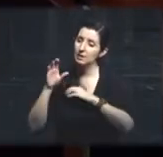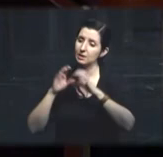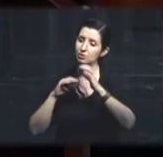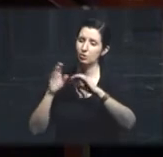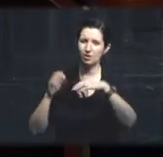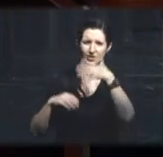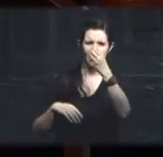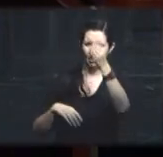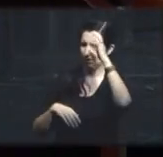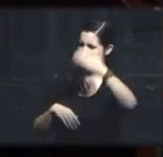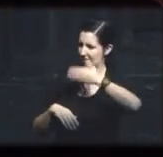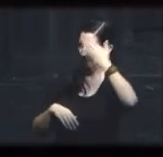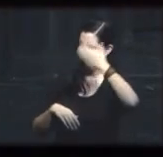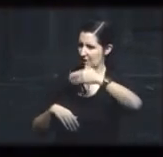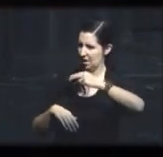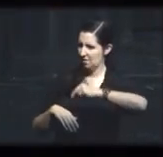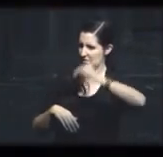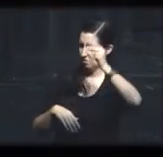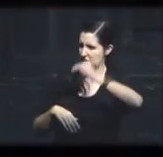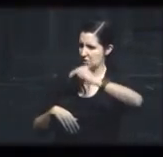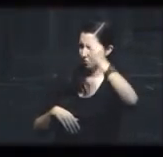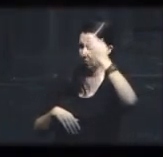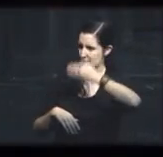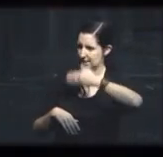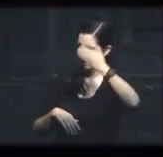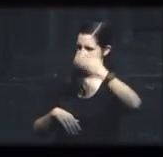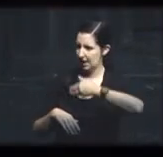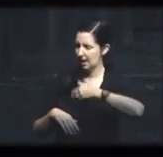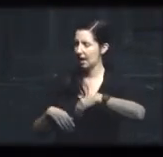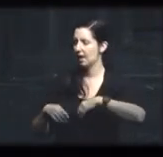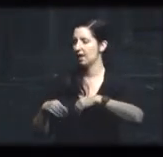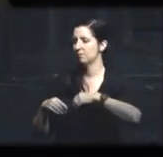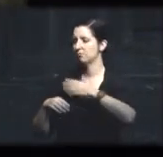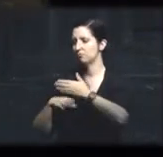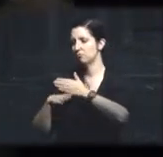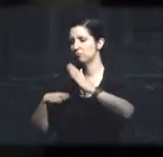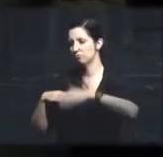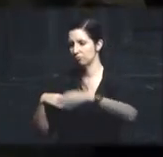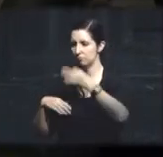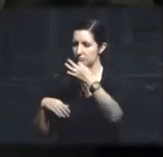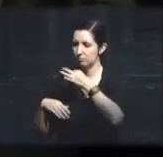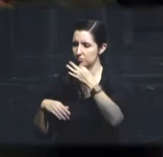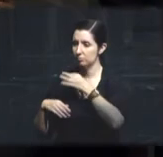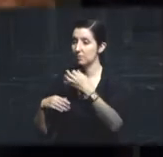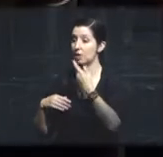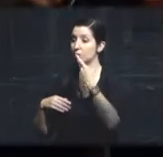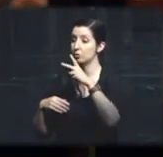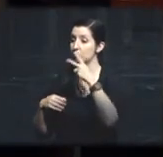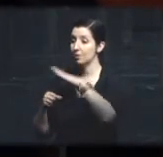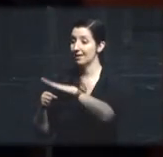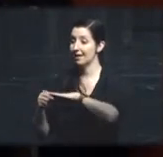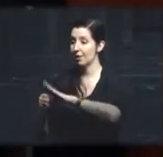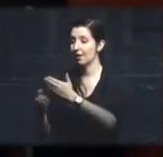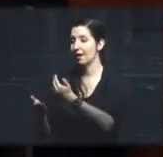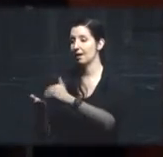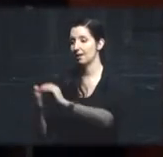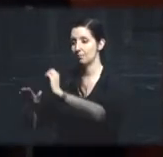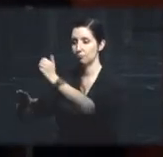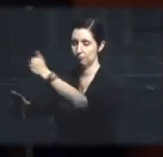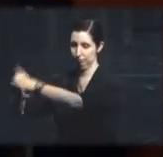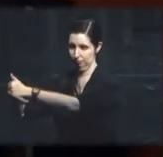side, the north side of Centennial Campus, we'll get a smoking area back there, and I think we'll be able to get